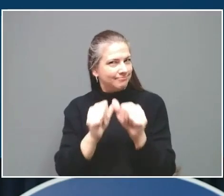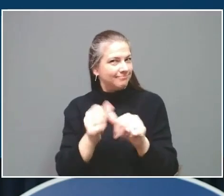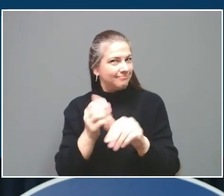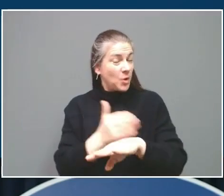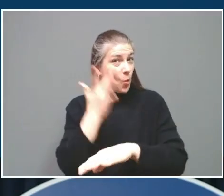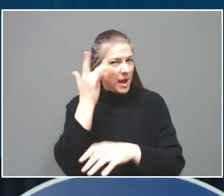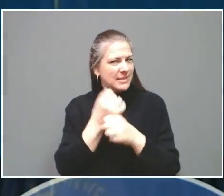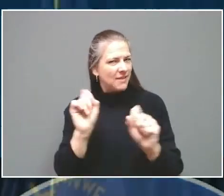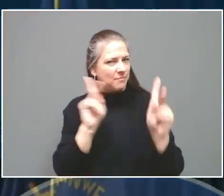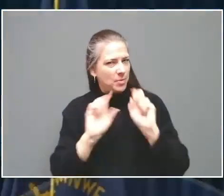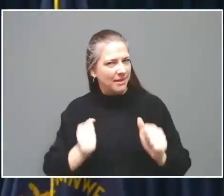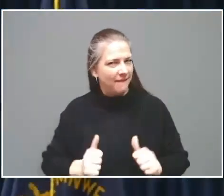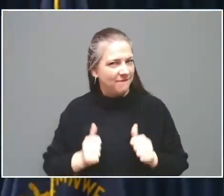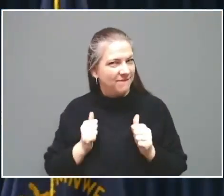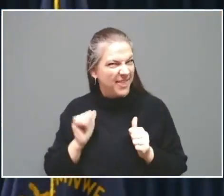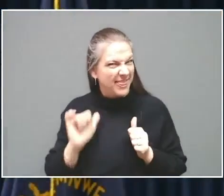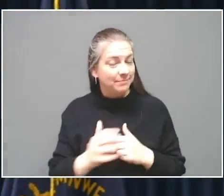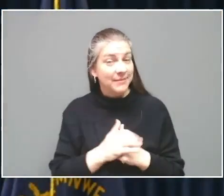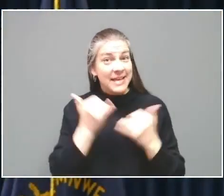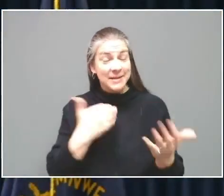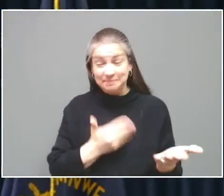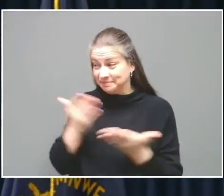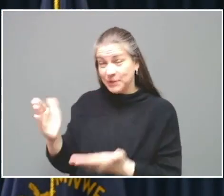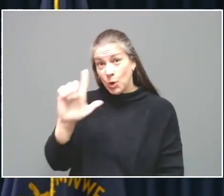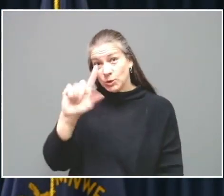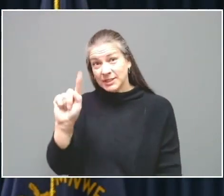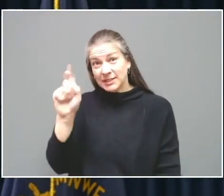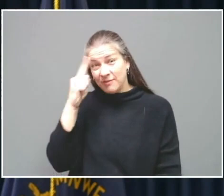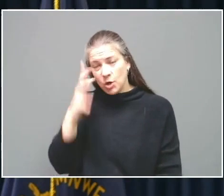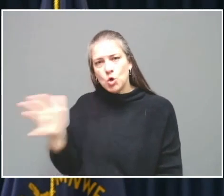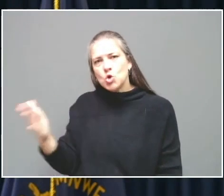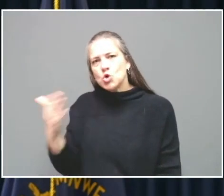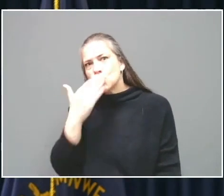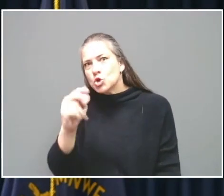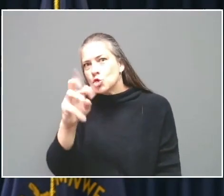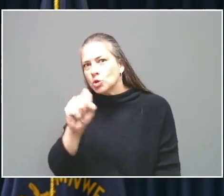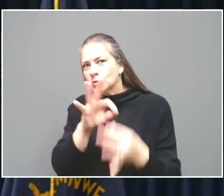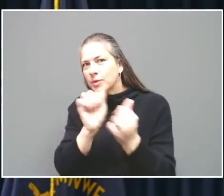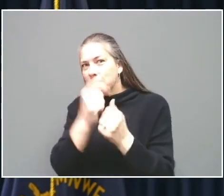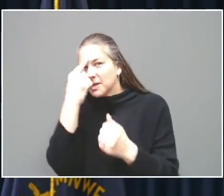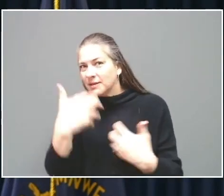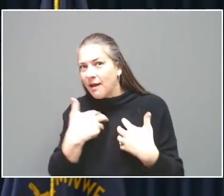going to turn it over to the Lieutenant Governor, who's got some good news on mental health, as well as good news on LIHEAP that'll